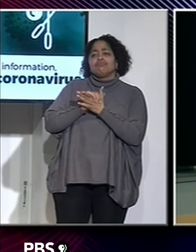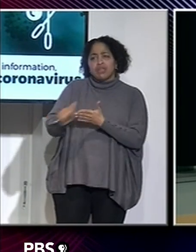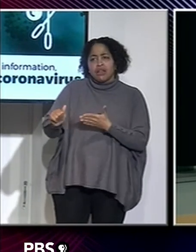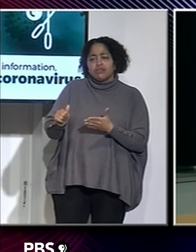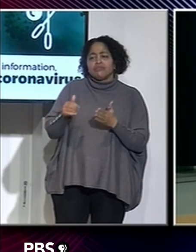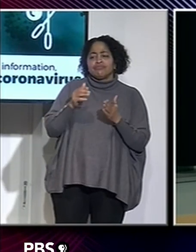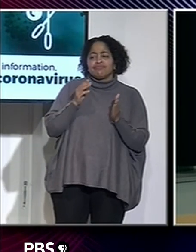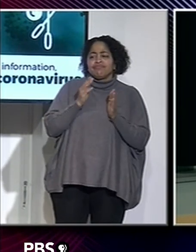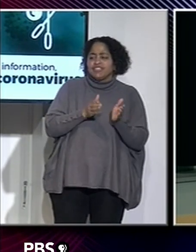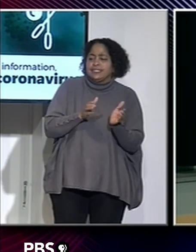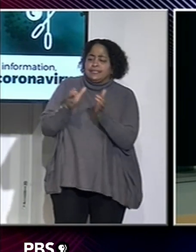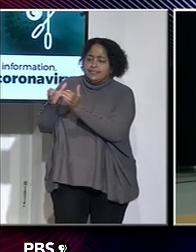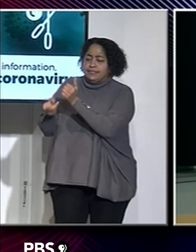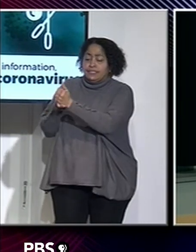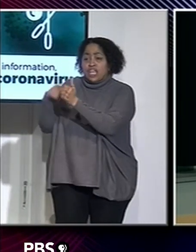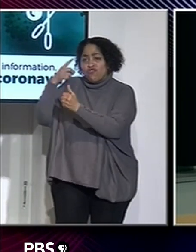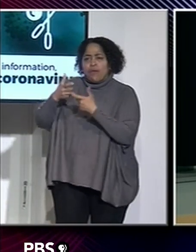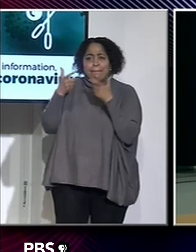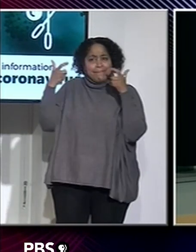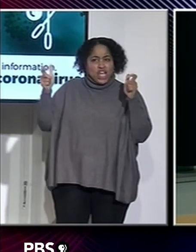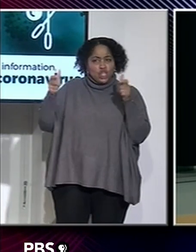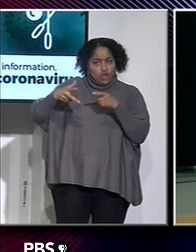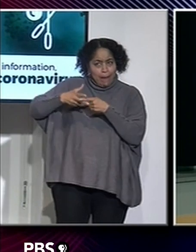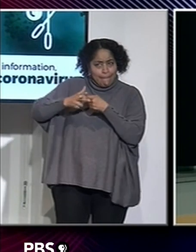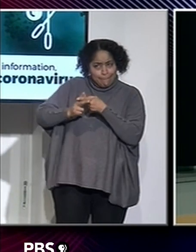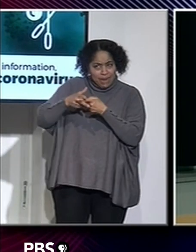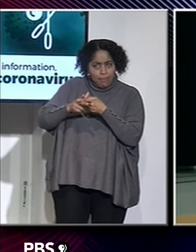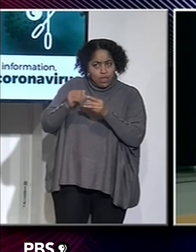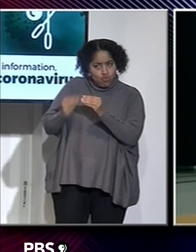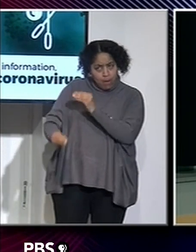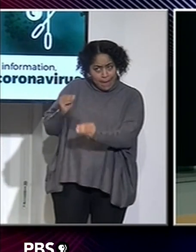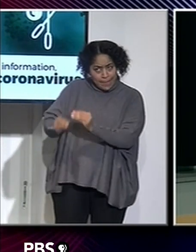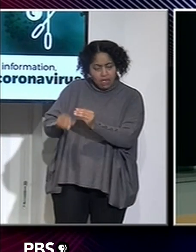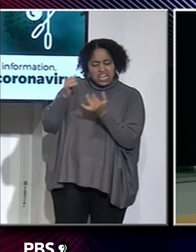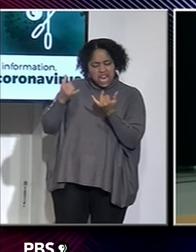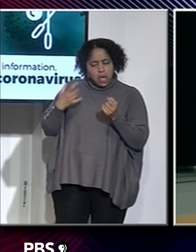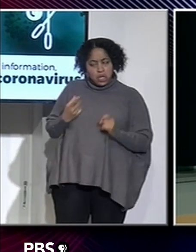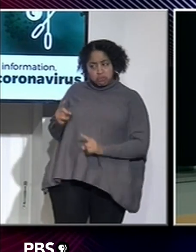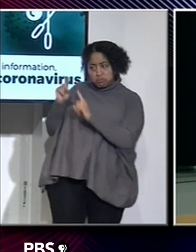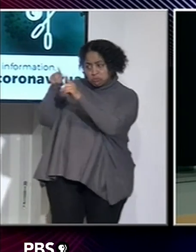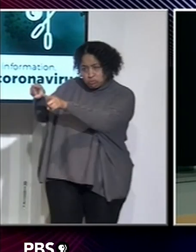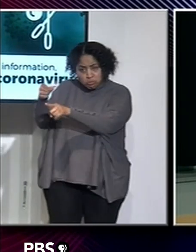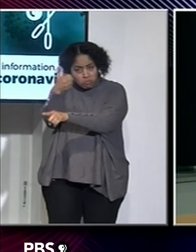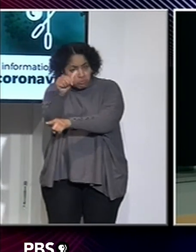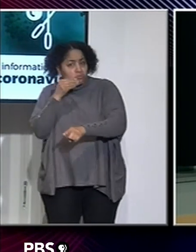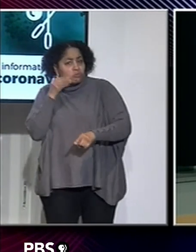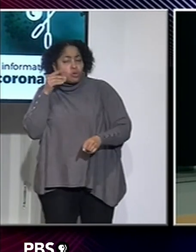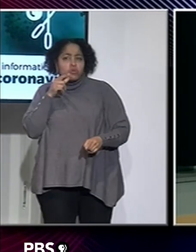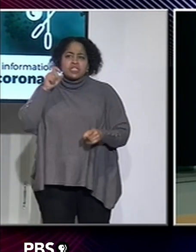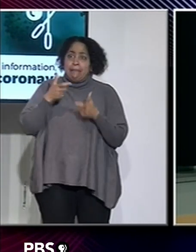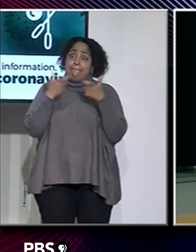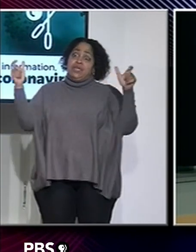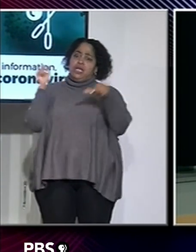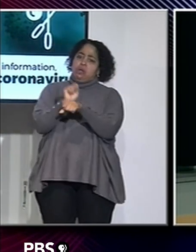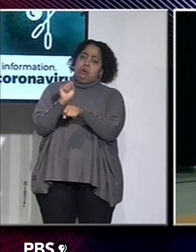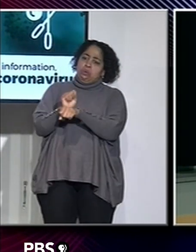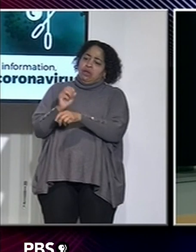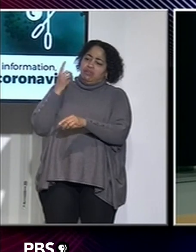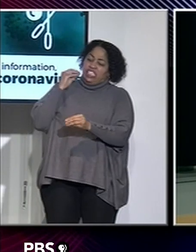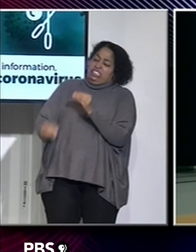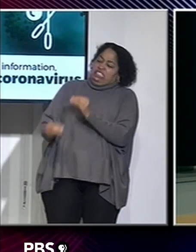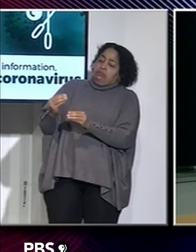set aside for major plumbing repairs. So we can now get to any home that needs a major plumbing repair to get water